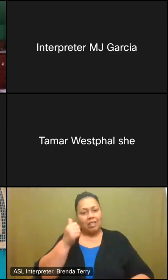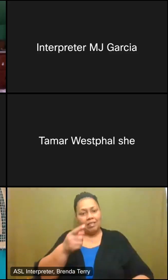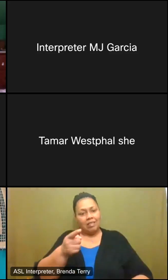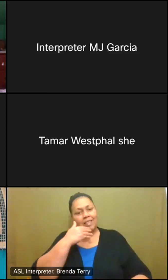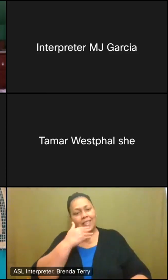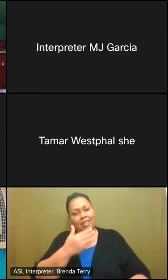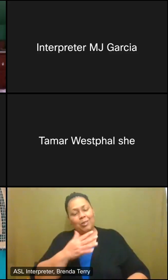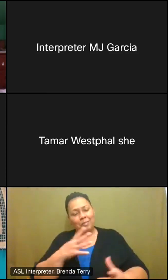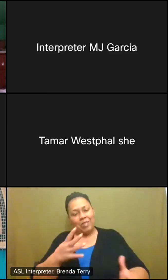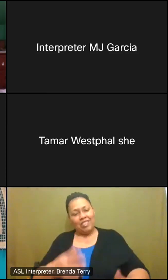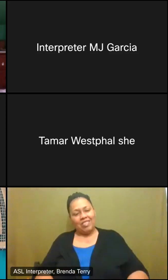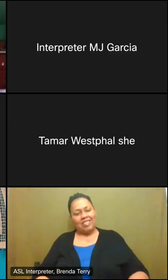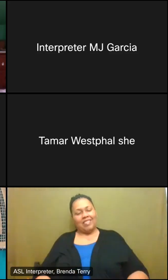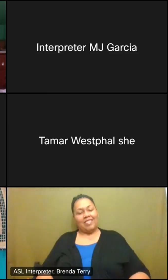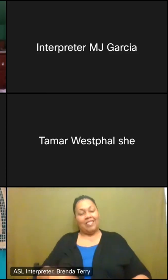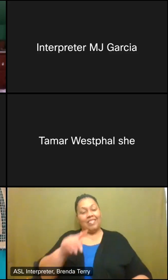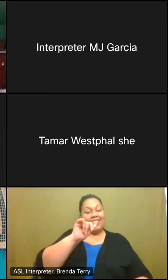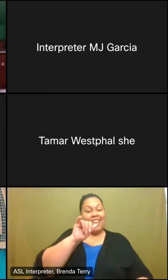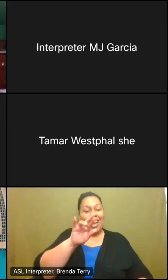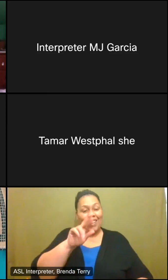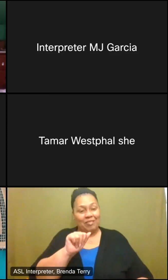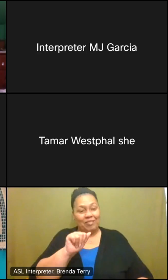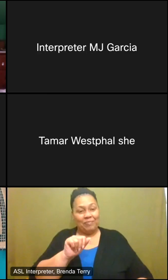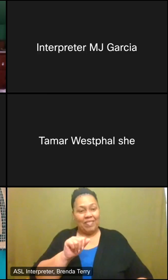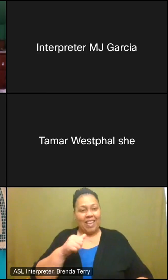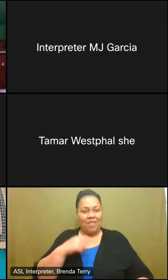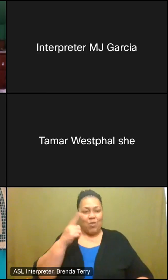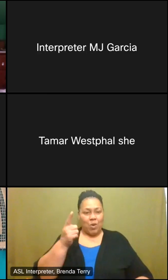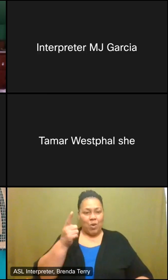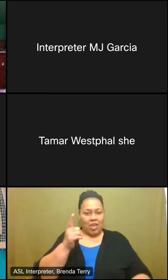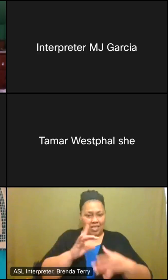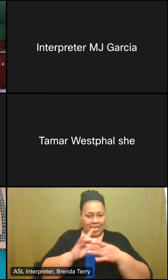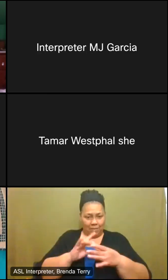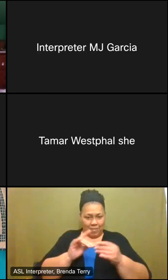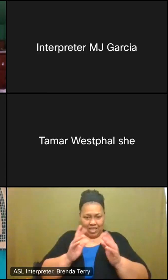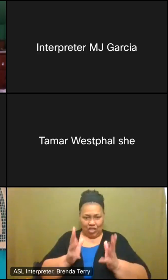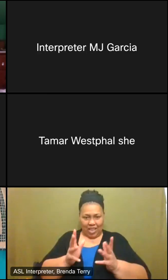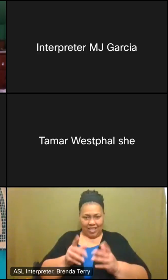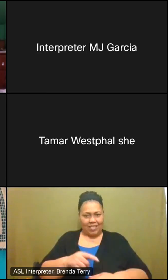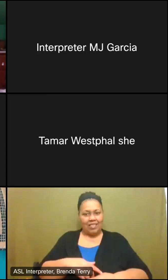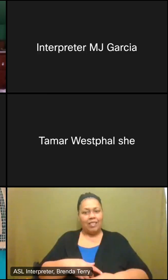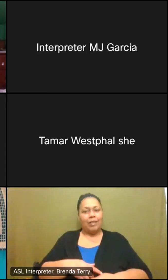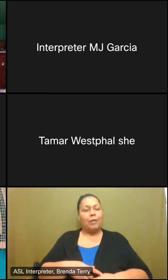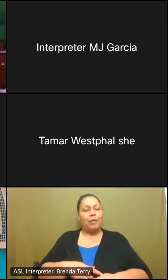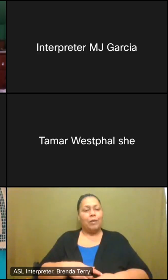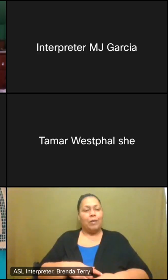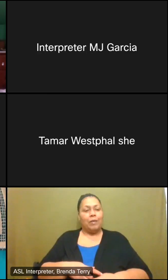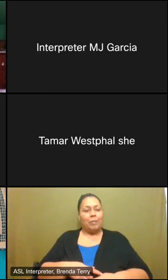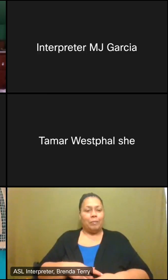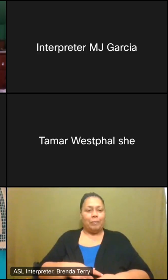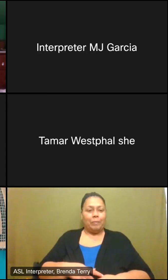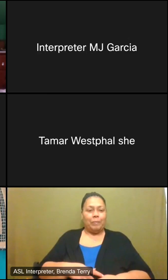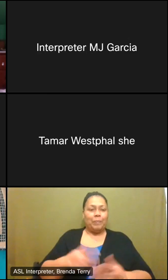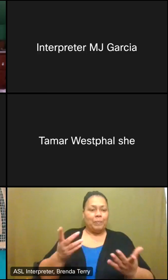much. So Tiara, there was a comment in the chat that I wanted to come back to